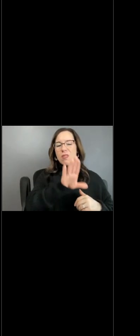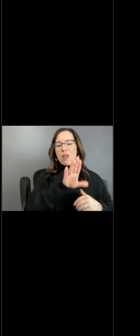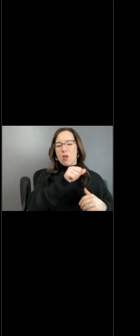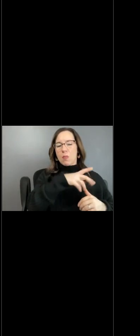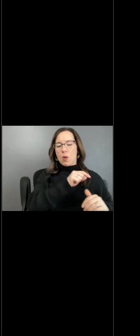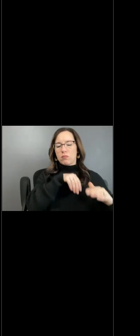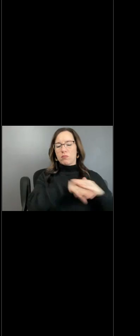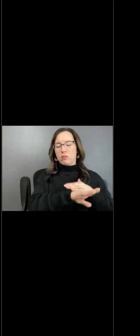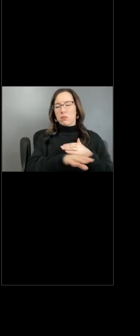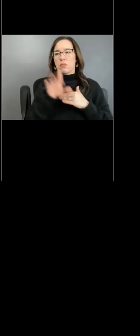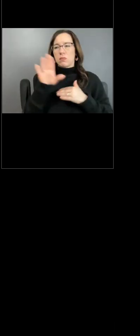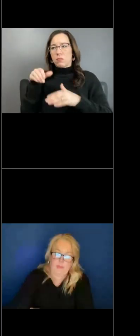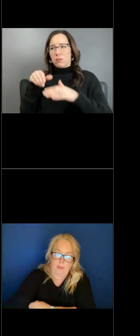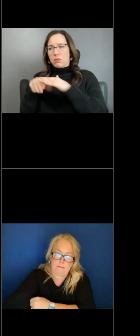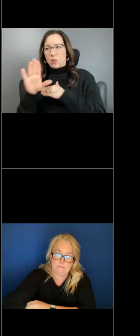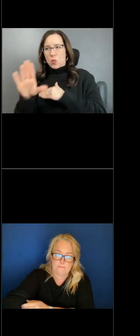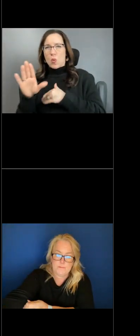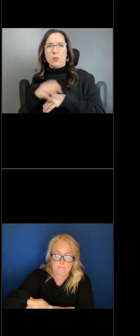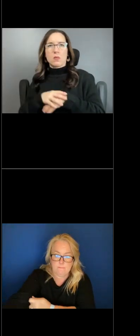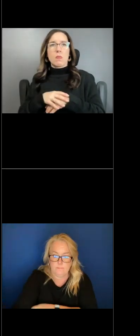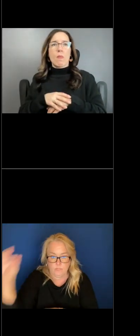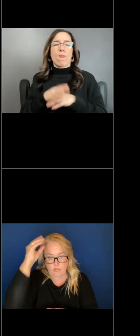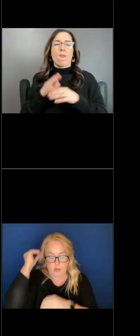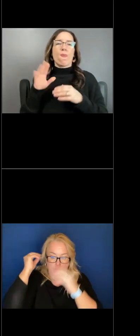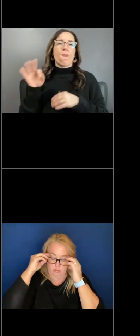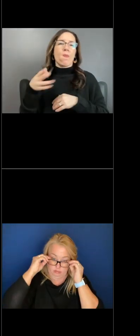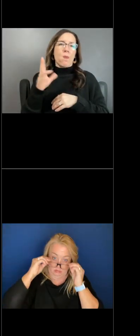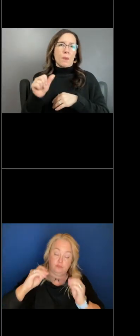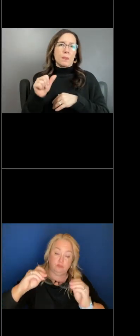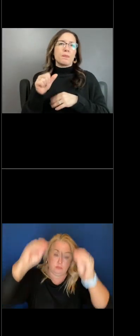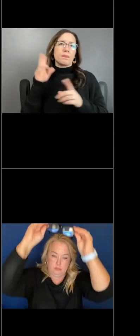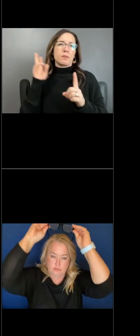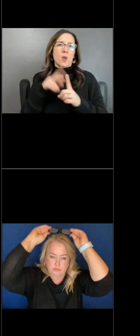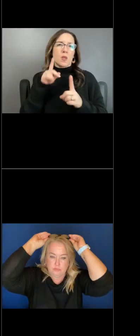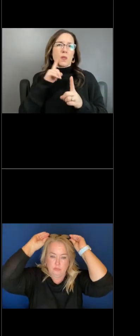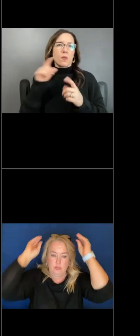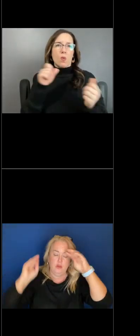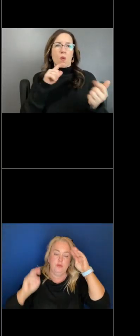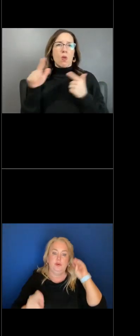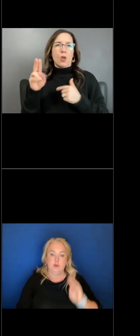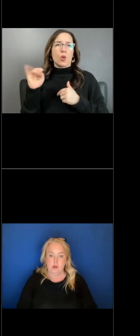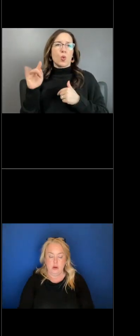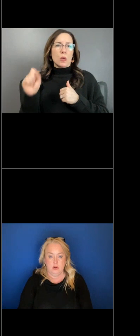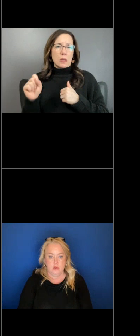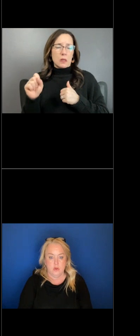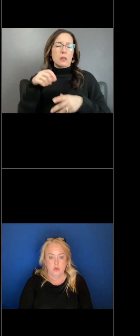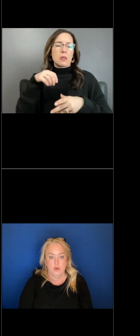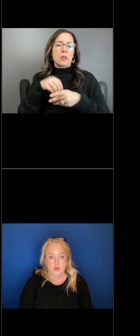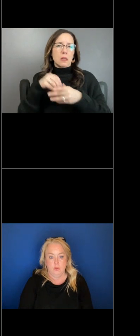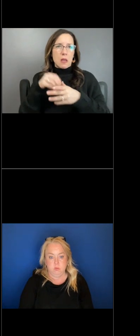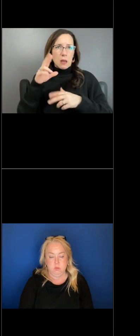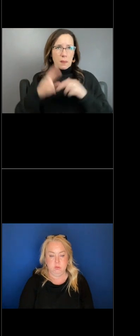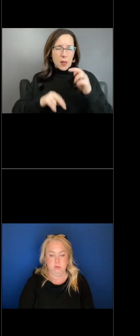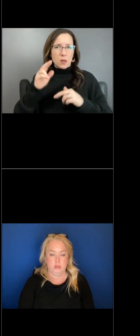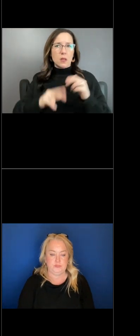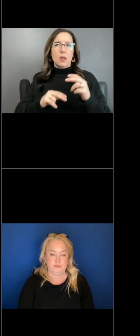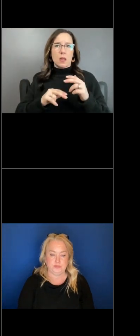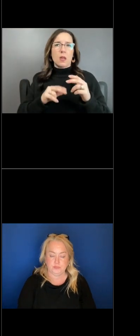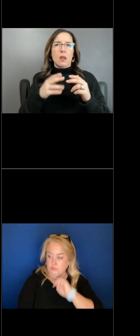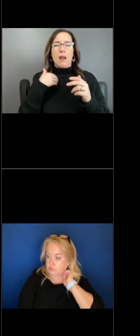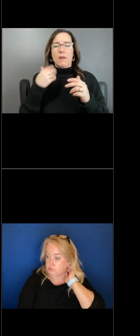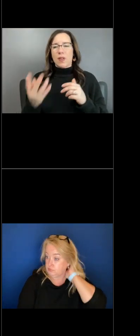the answer is yes. The Fair Housing Act applies to all units in buildings consisting of